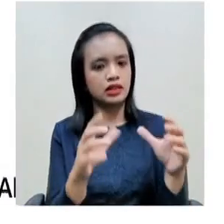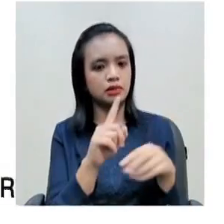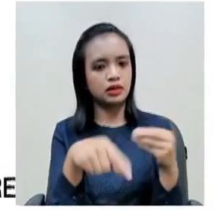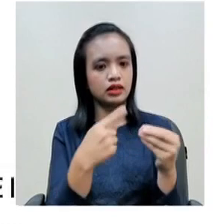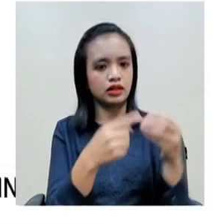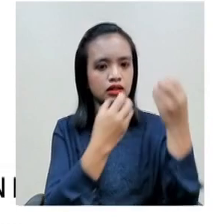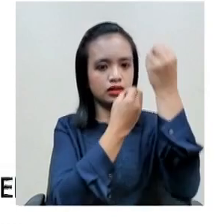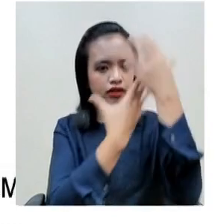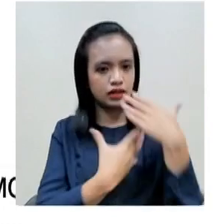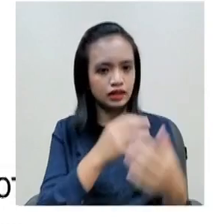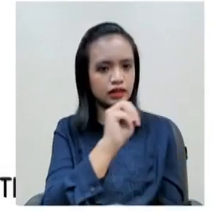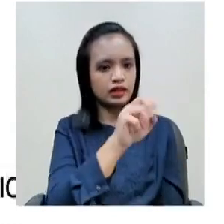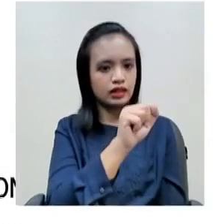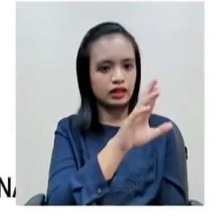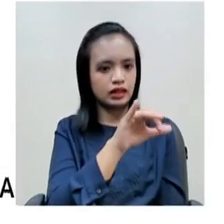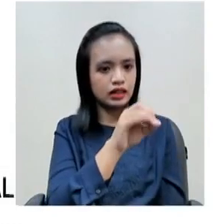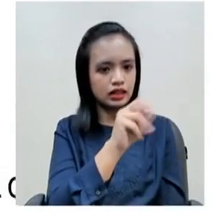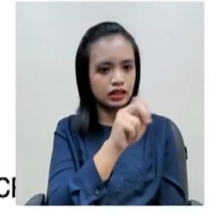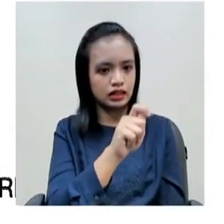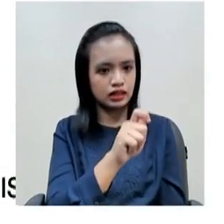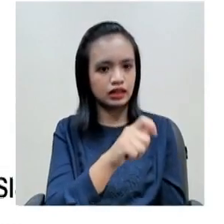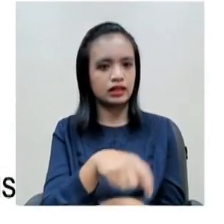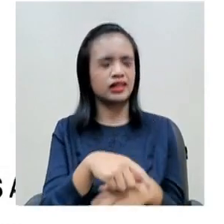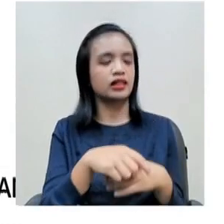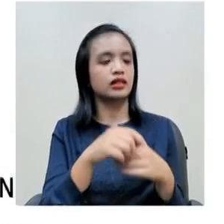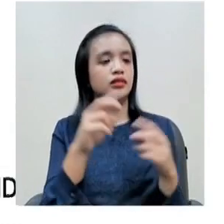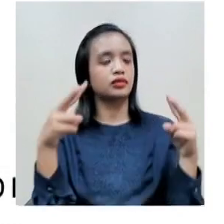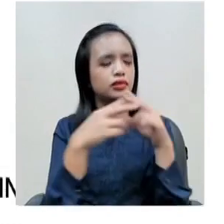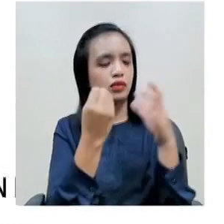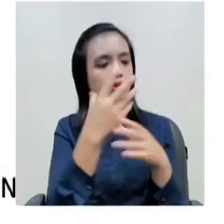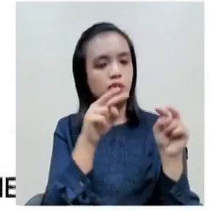information, Mariton Bornas, Chief Volcano Monitoring and